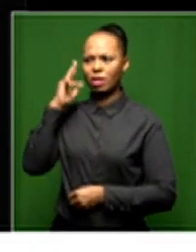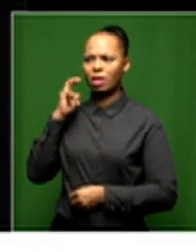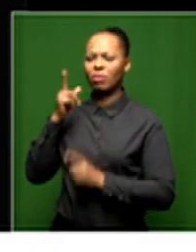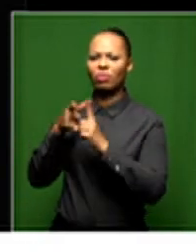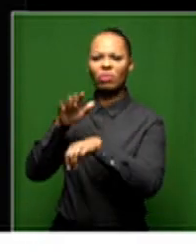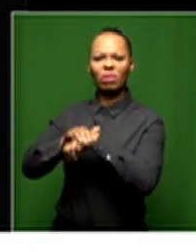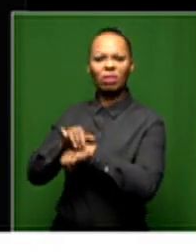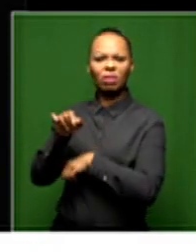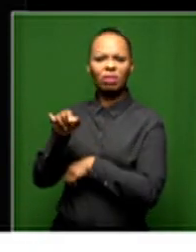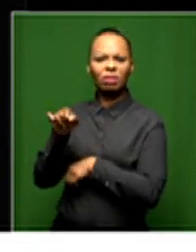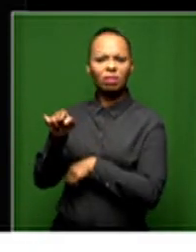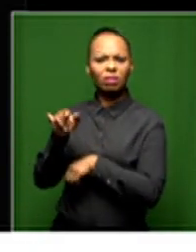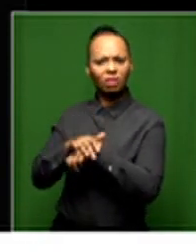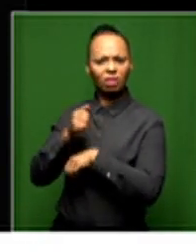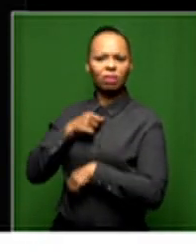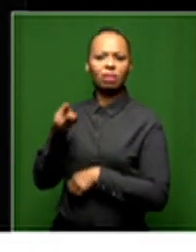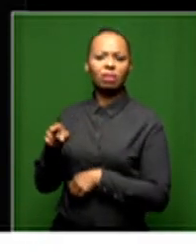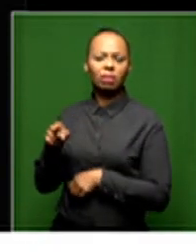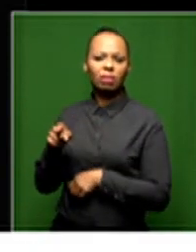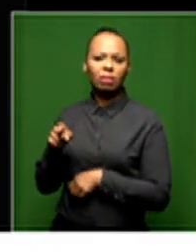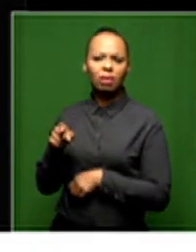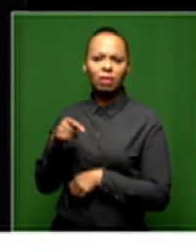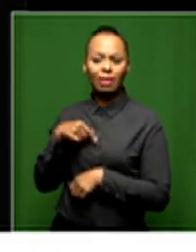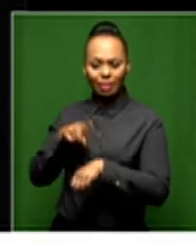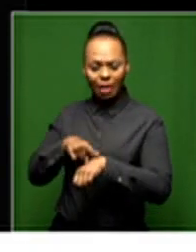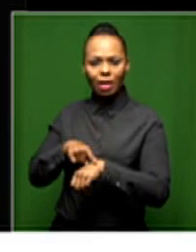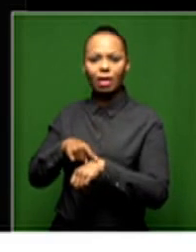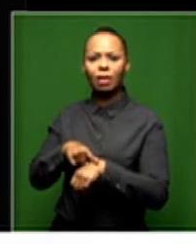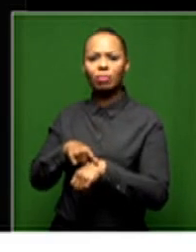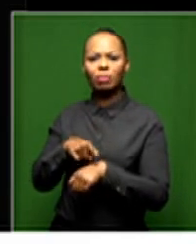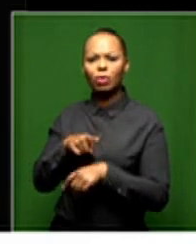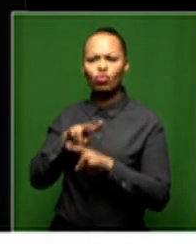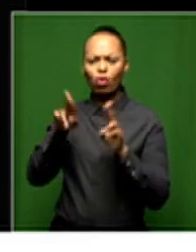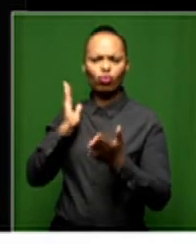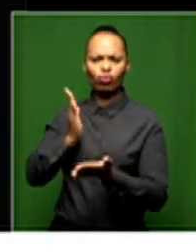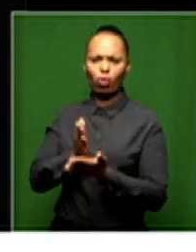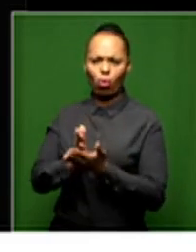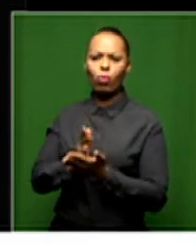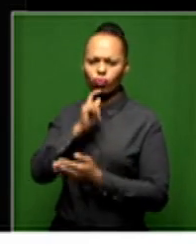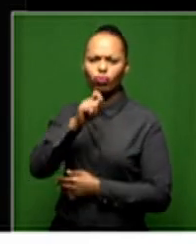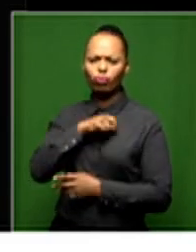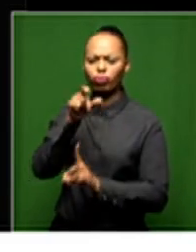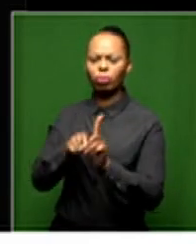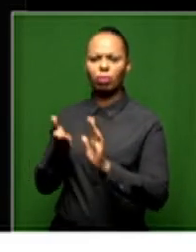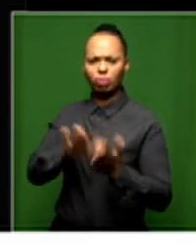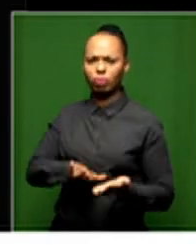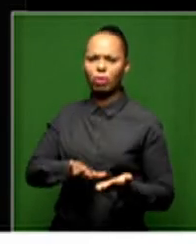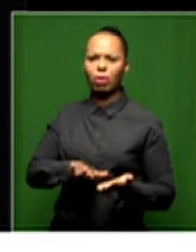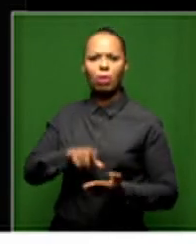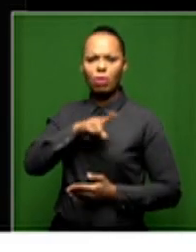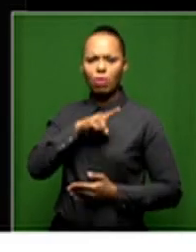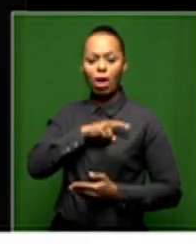friend. And at the time, we weren't 100% sure because the source, we weren't quite sure